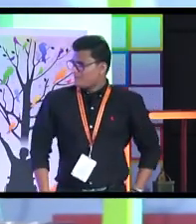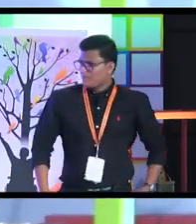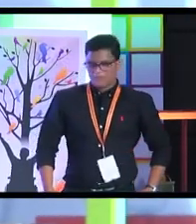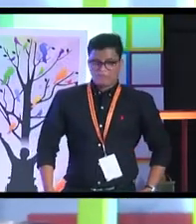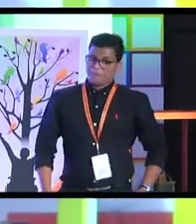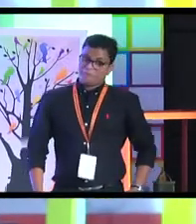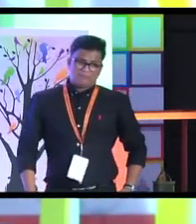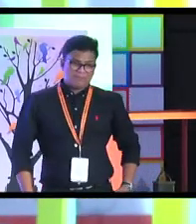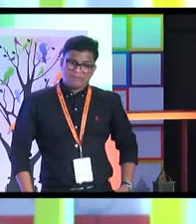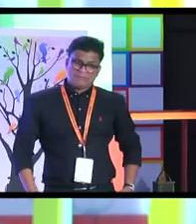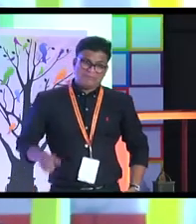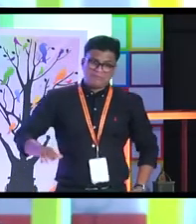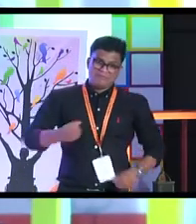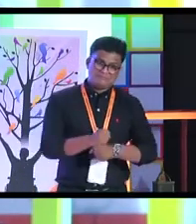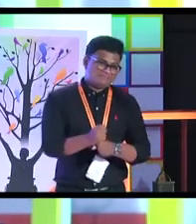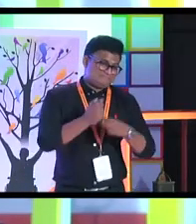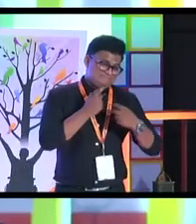what my kids make. So,